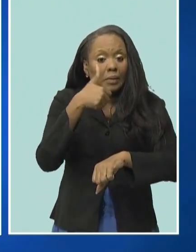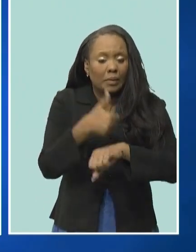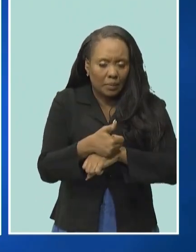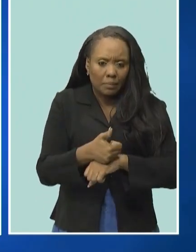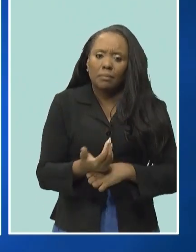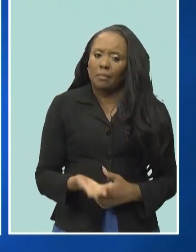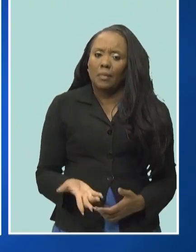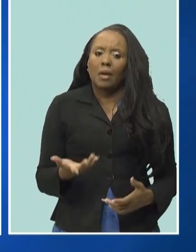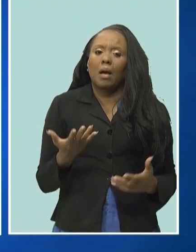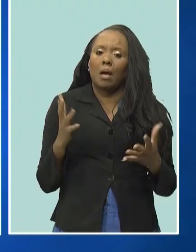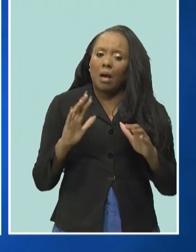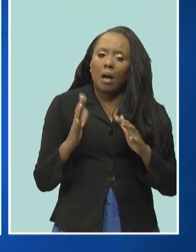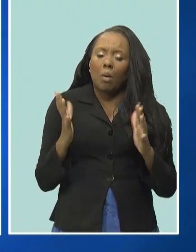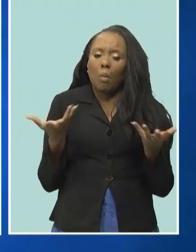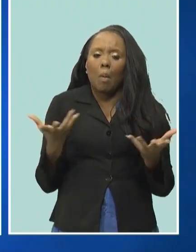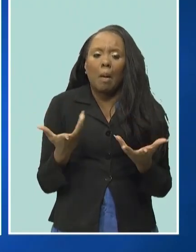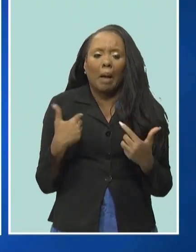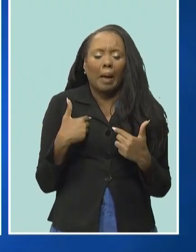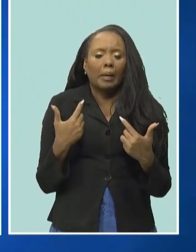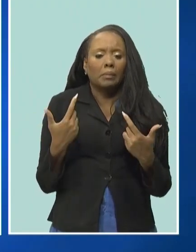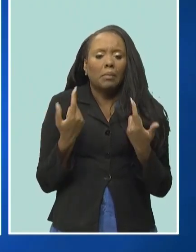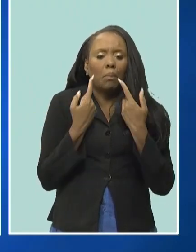been able to do thus far.